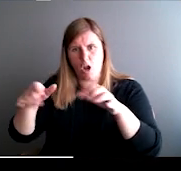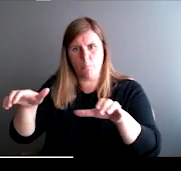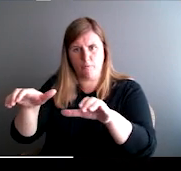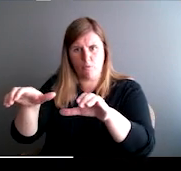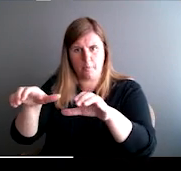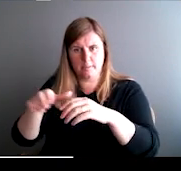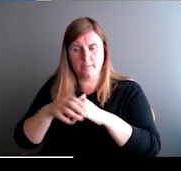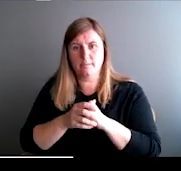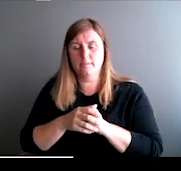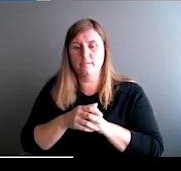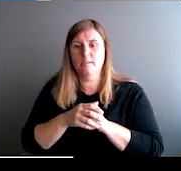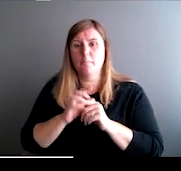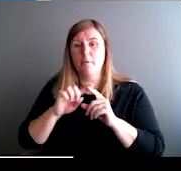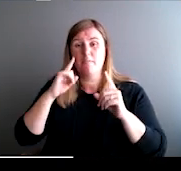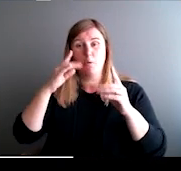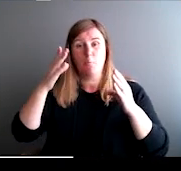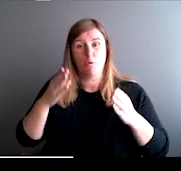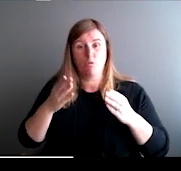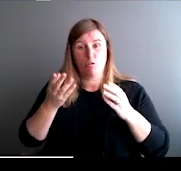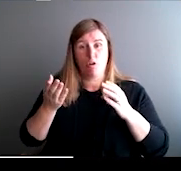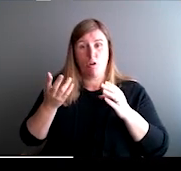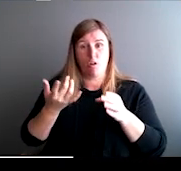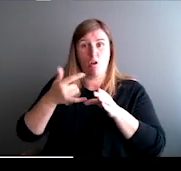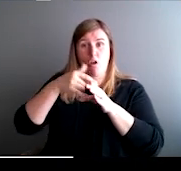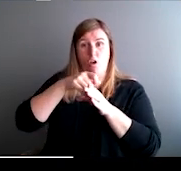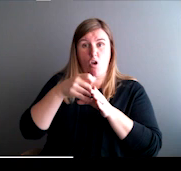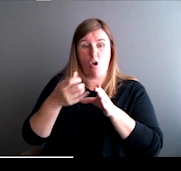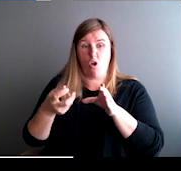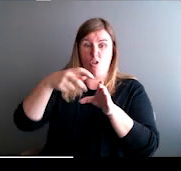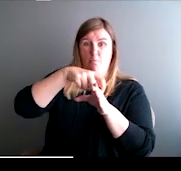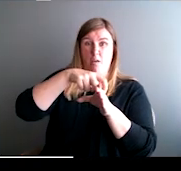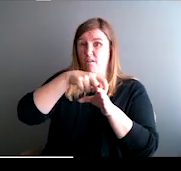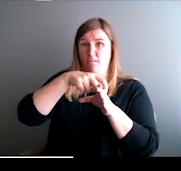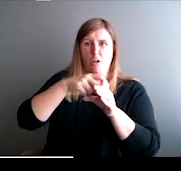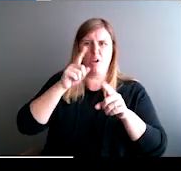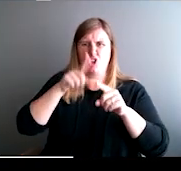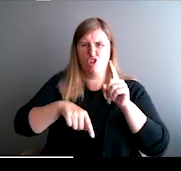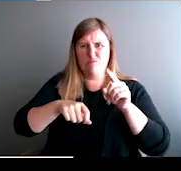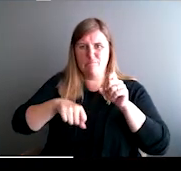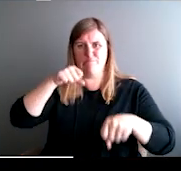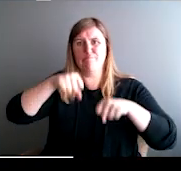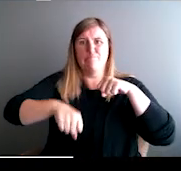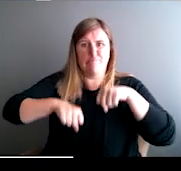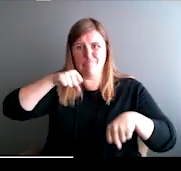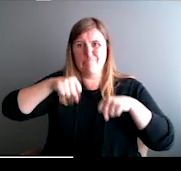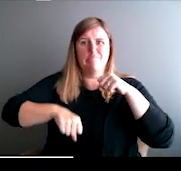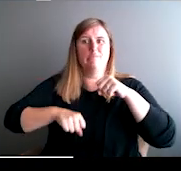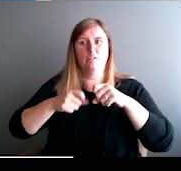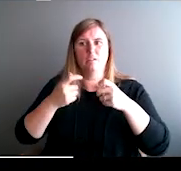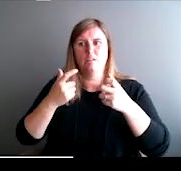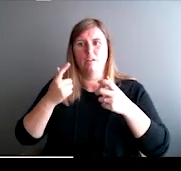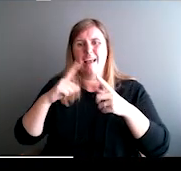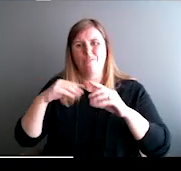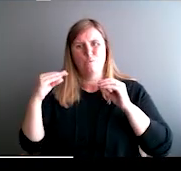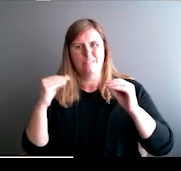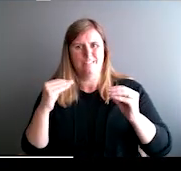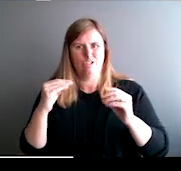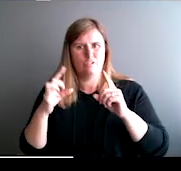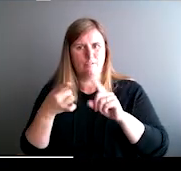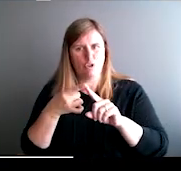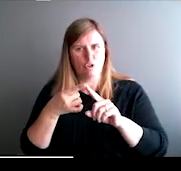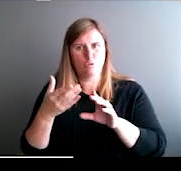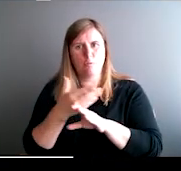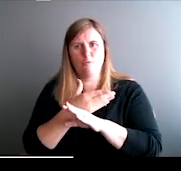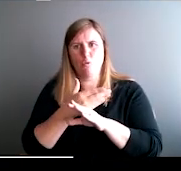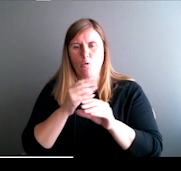if a person got onto a bike and was unable to pump their legs up and down, we may have to teach that first